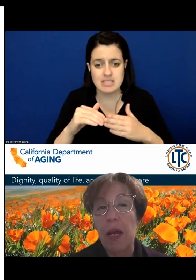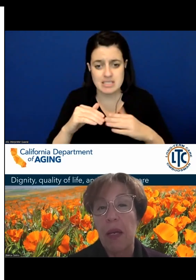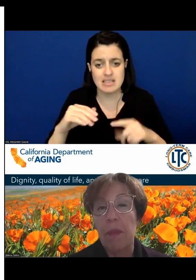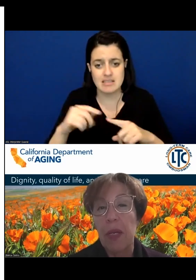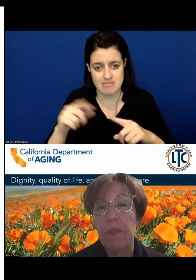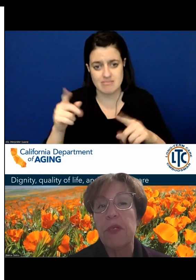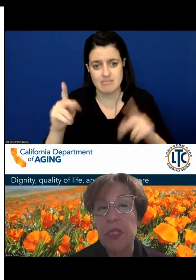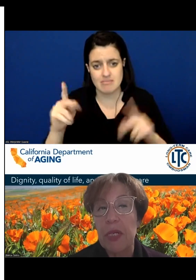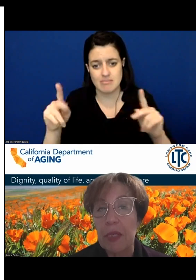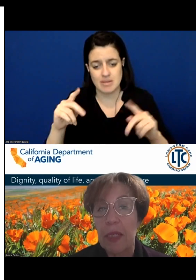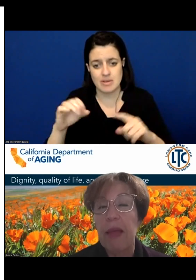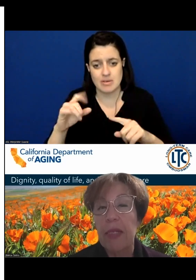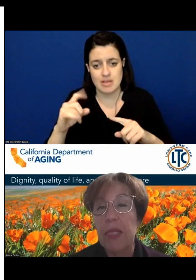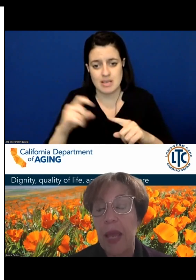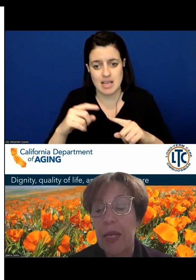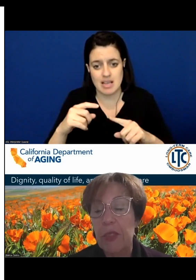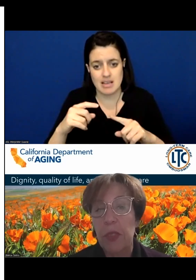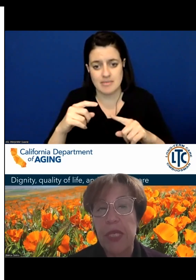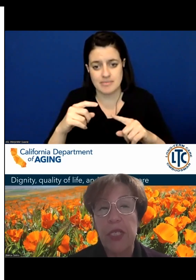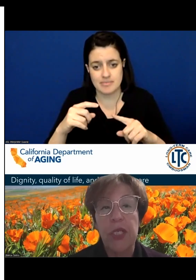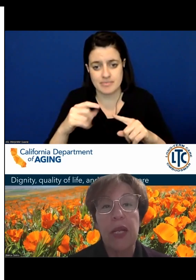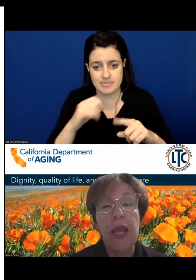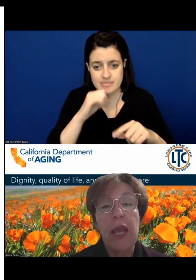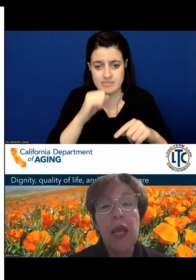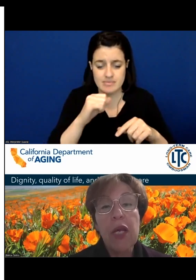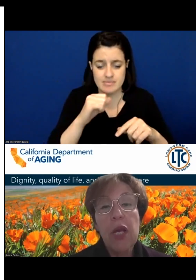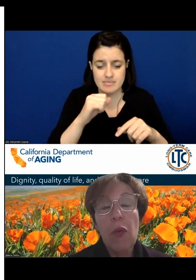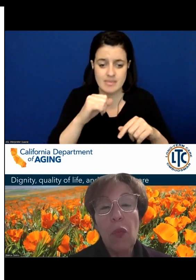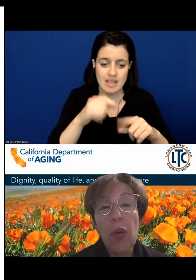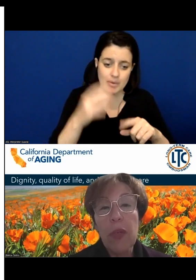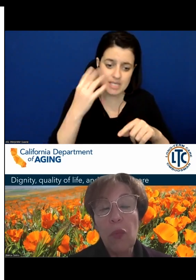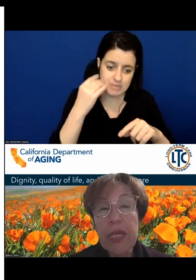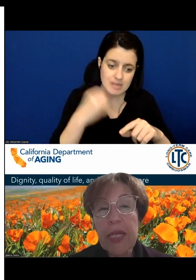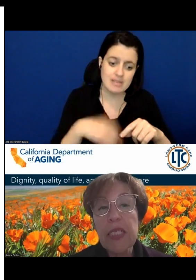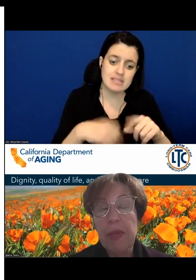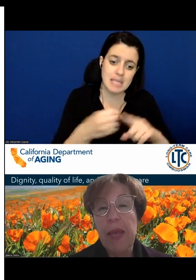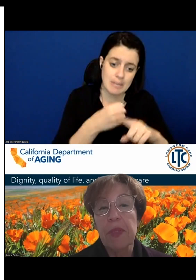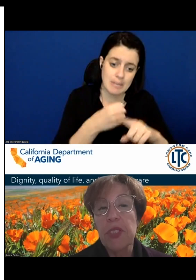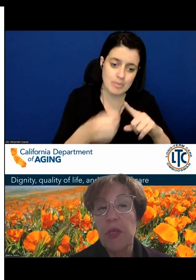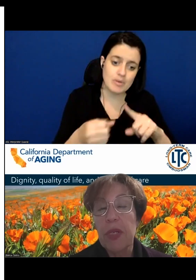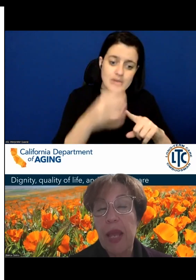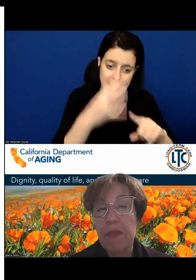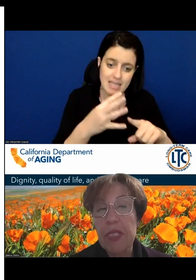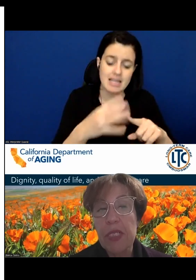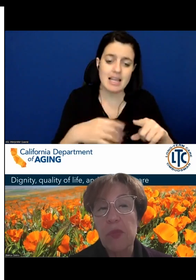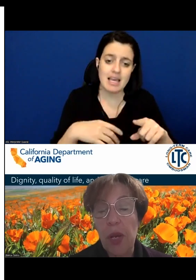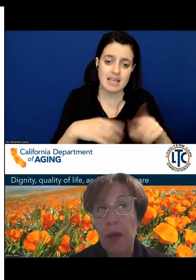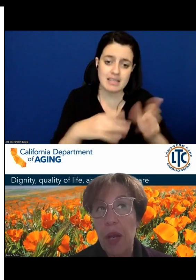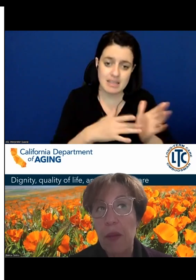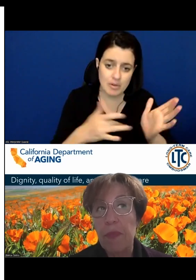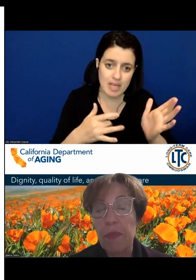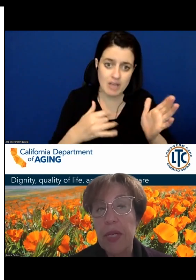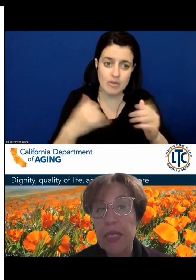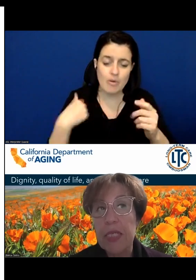in abuse and neglect and exploitation. What we need to be able to do, and this is